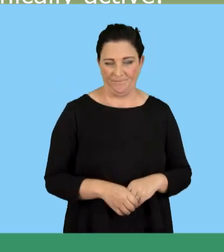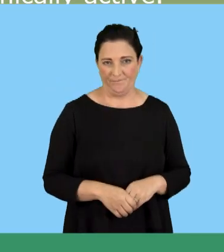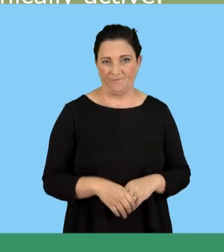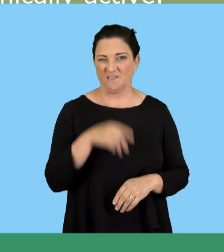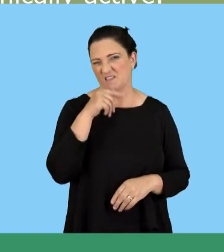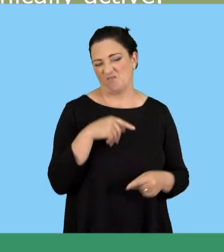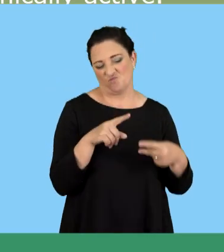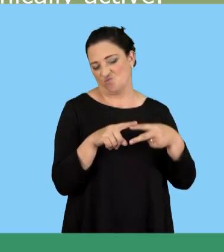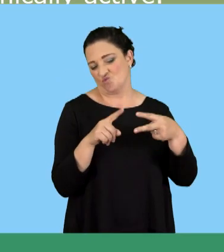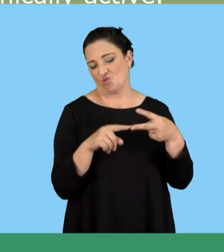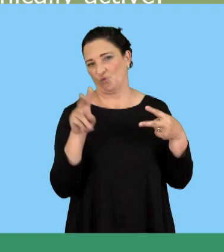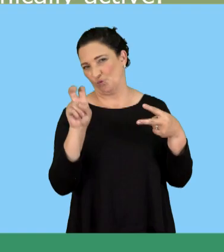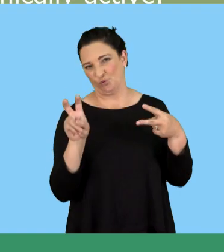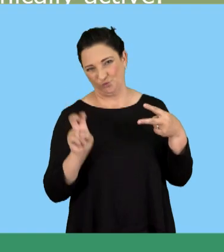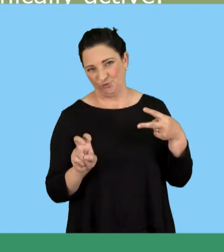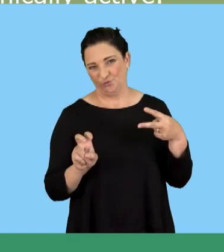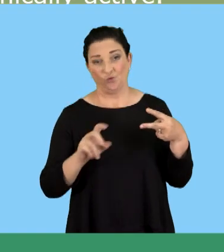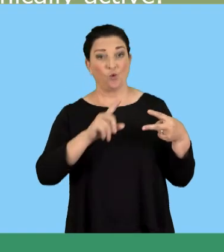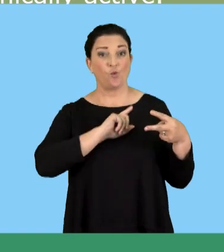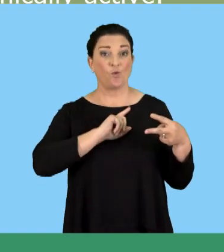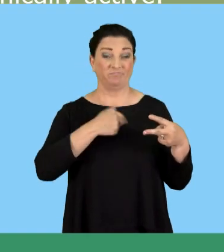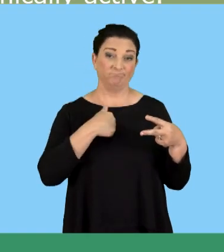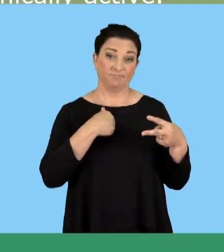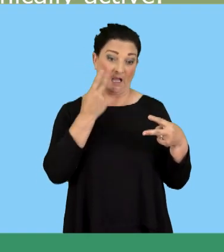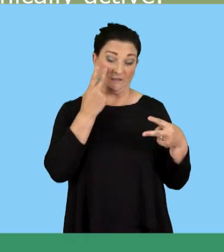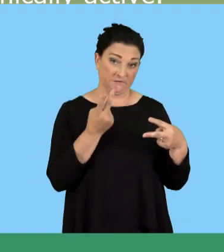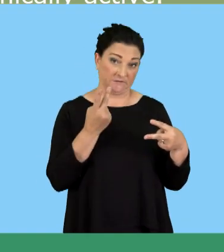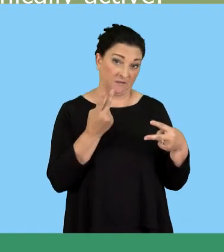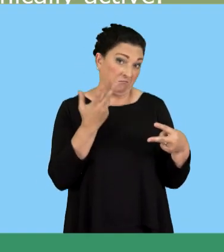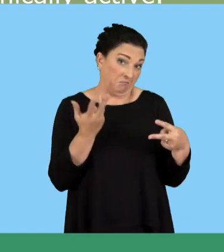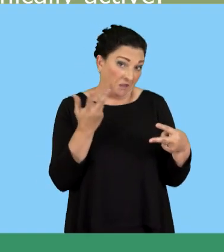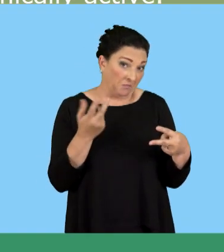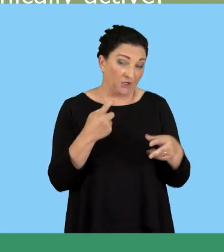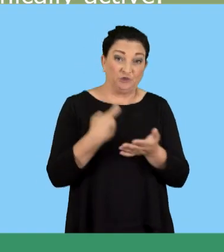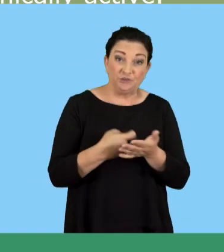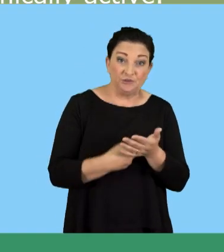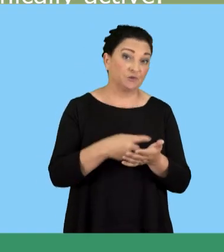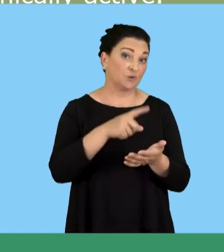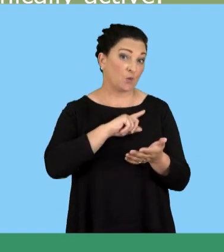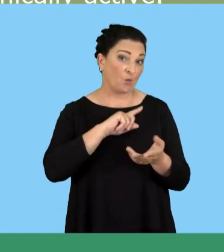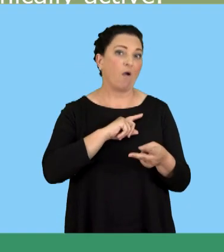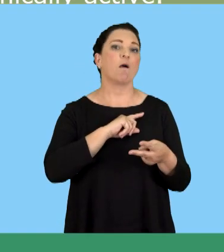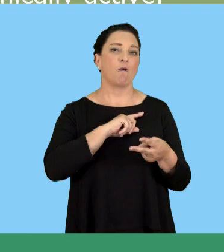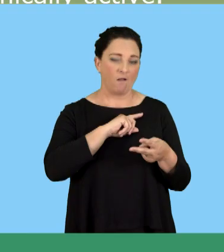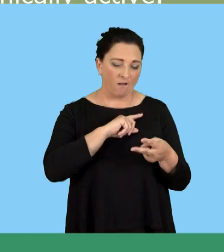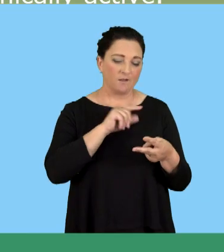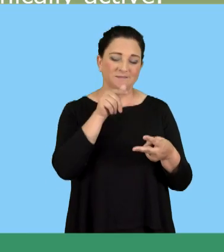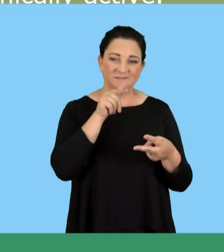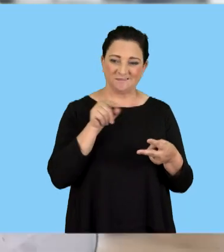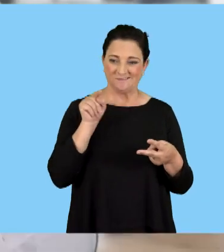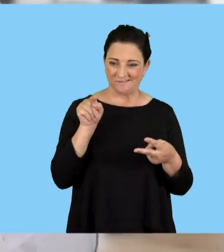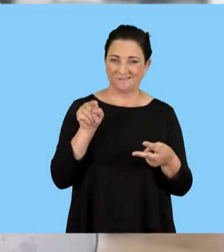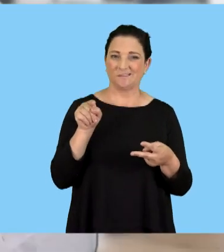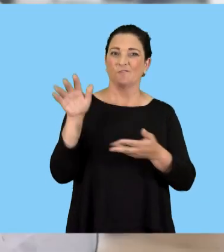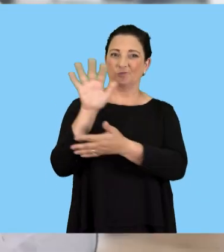two issues or socioeconomic issues because I see one of the following in the scenario, and this